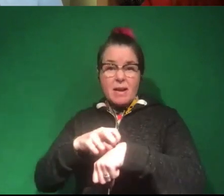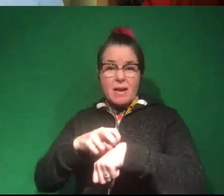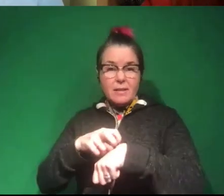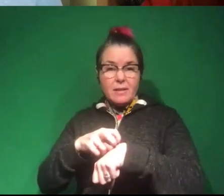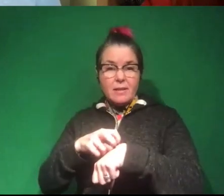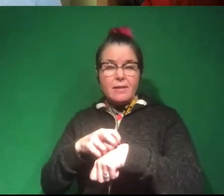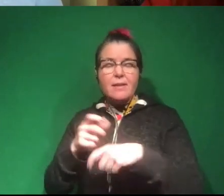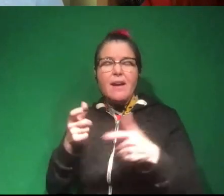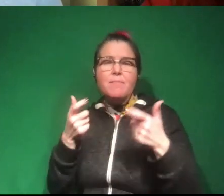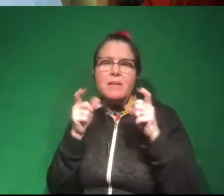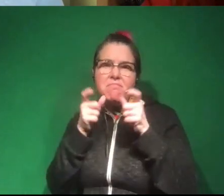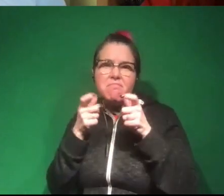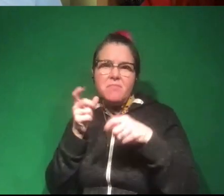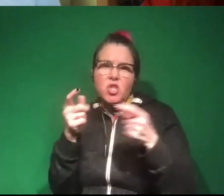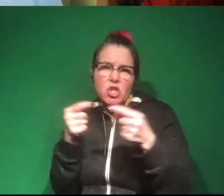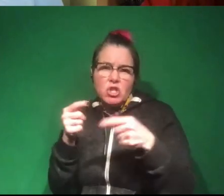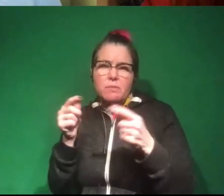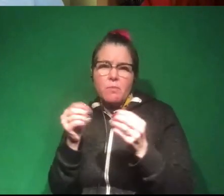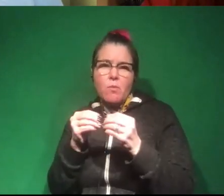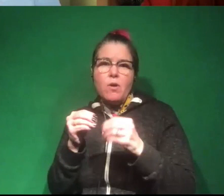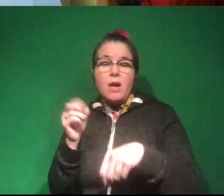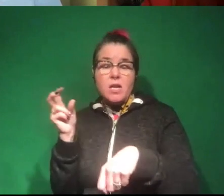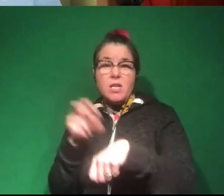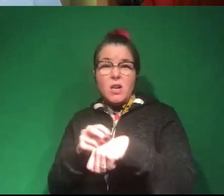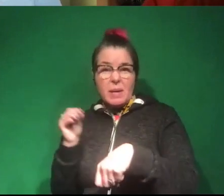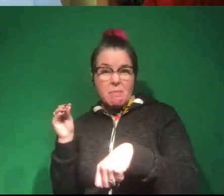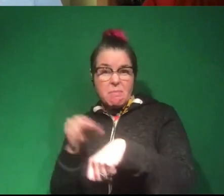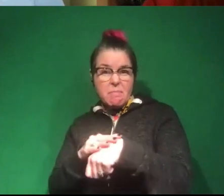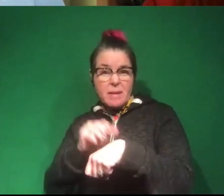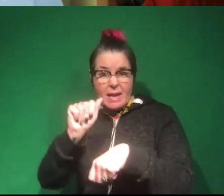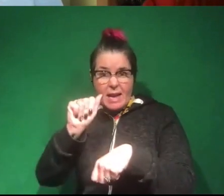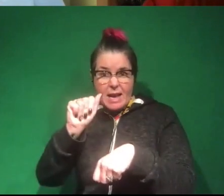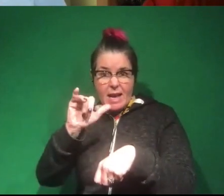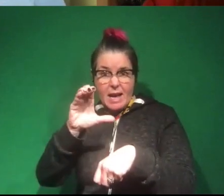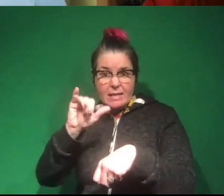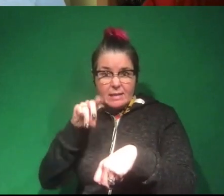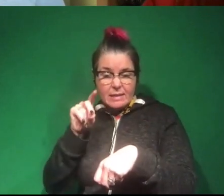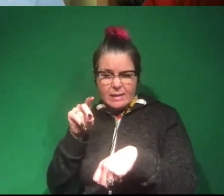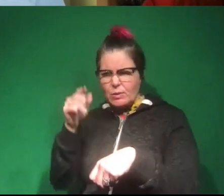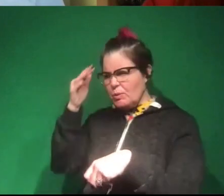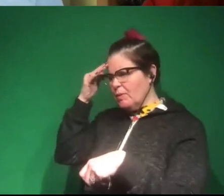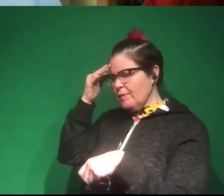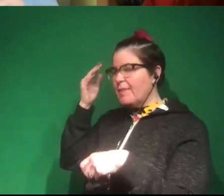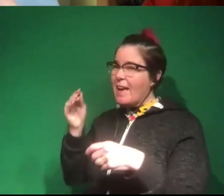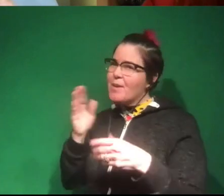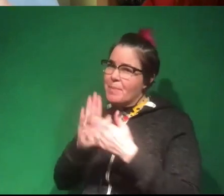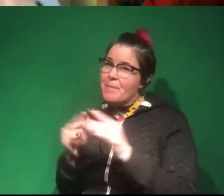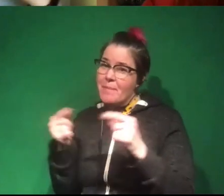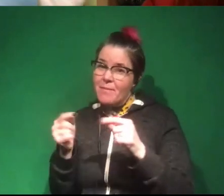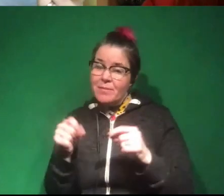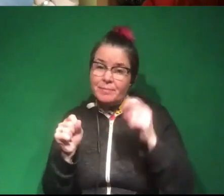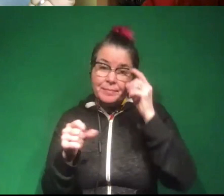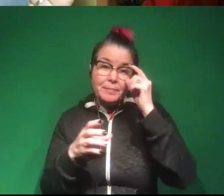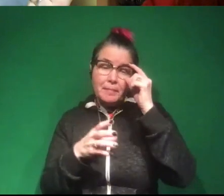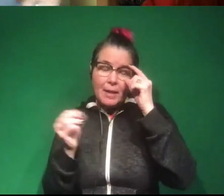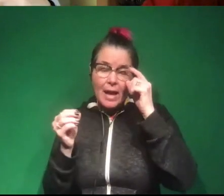they have bigger mandibles, it hurts a little bit more, and then they spray acid in, Oof. and that's when it gets painful. And it's an